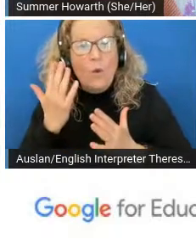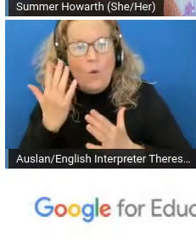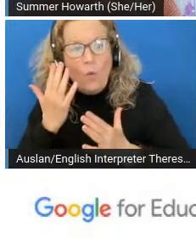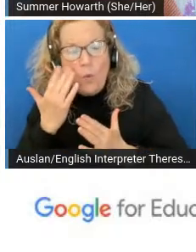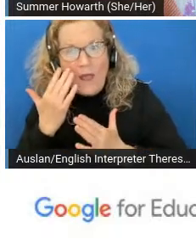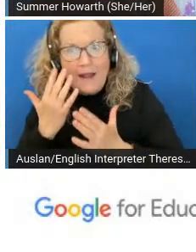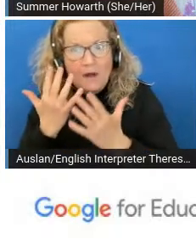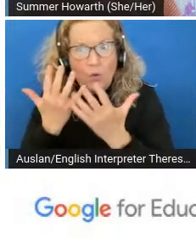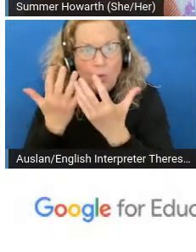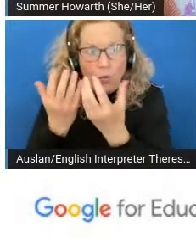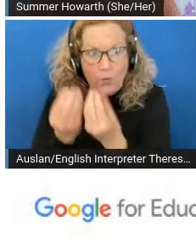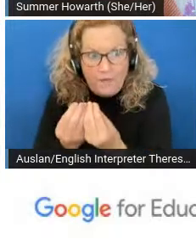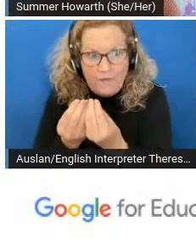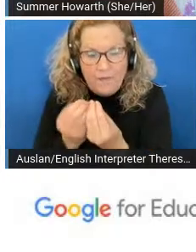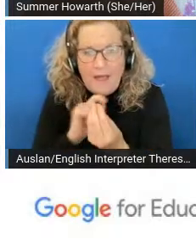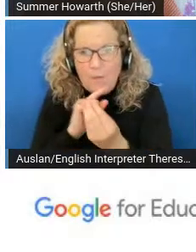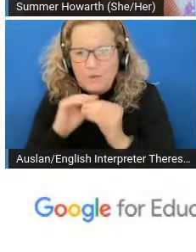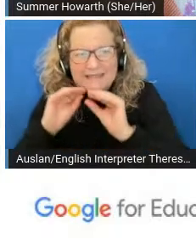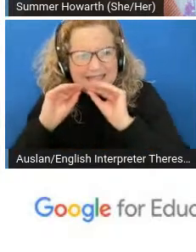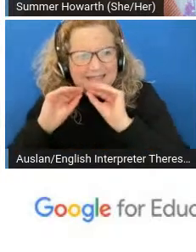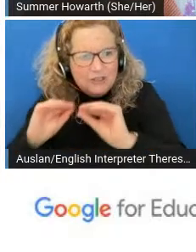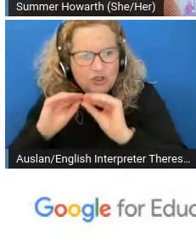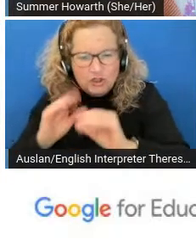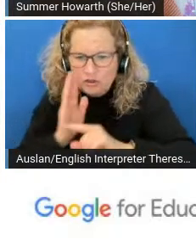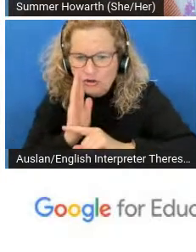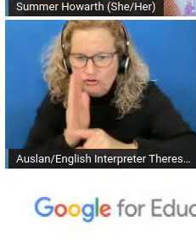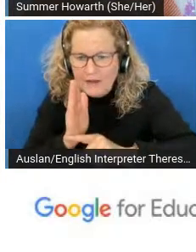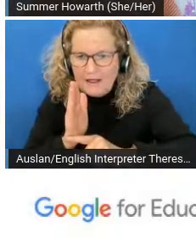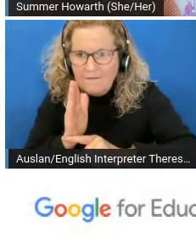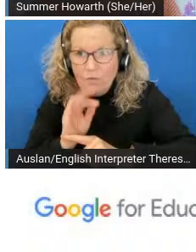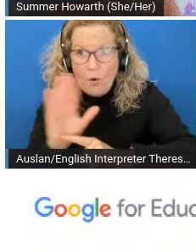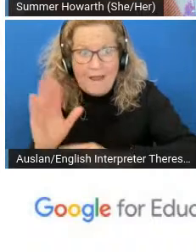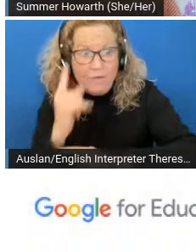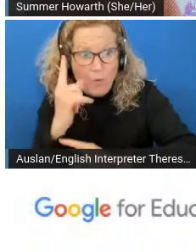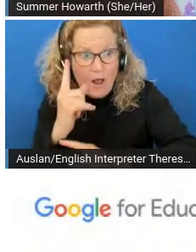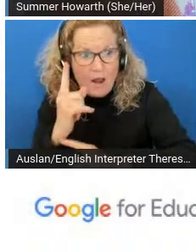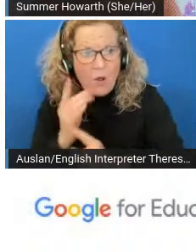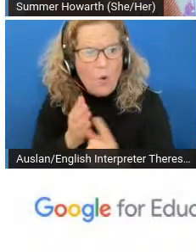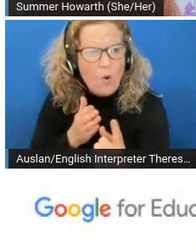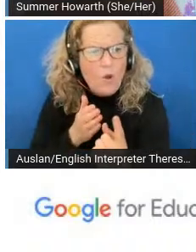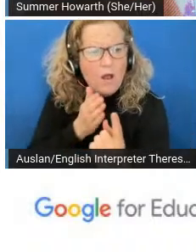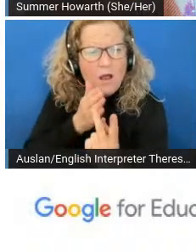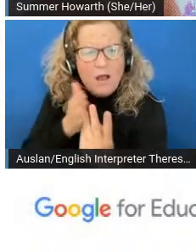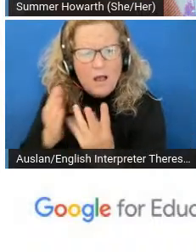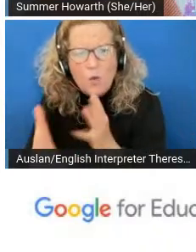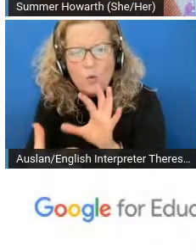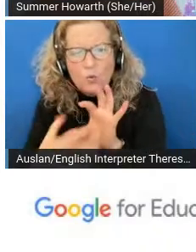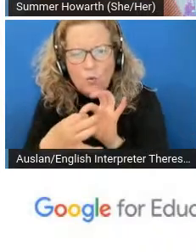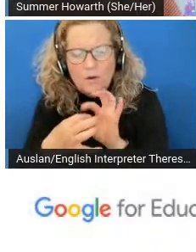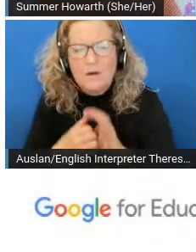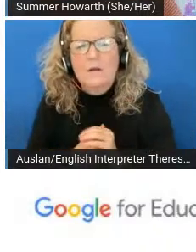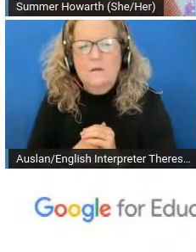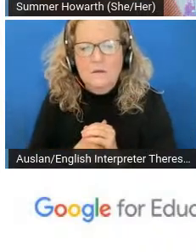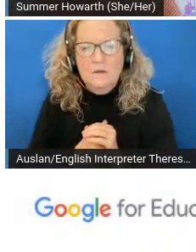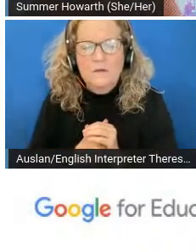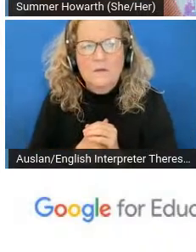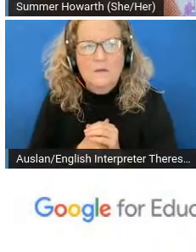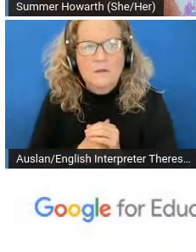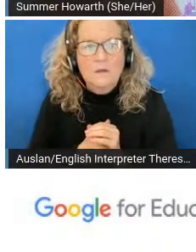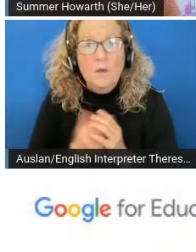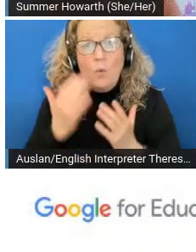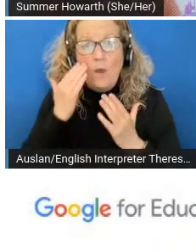some direct instruction, either for everyone or for students who opt in. And when am I going to allow